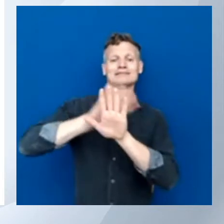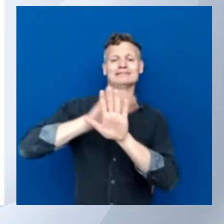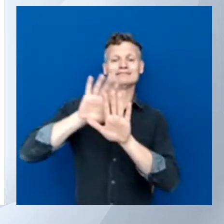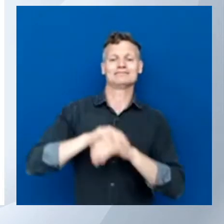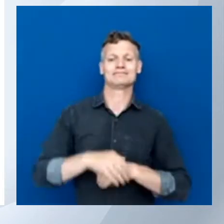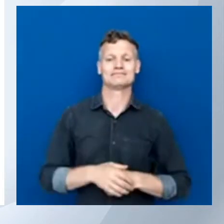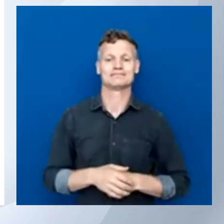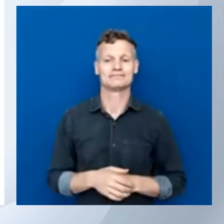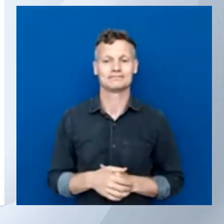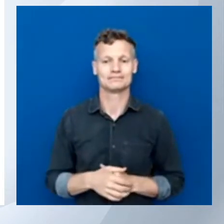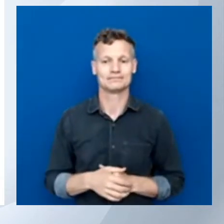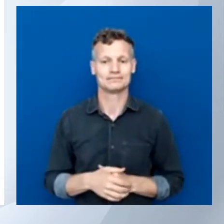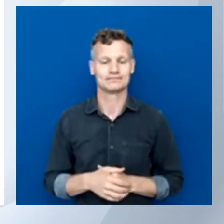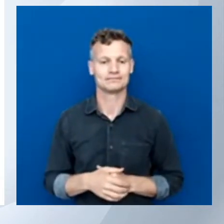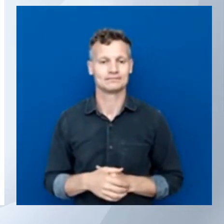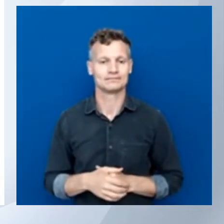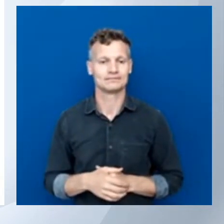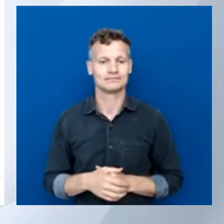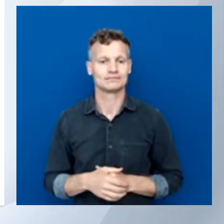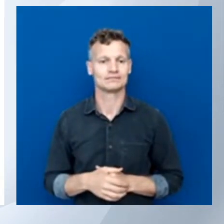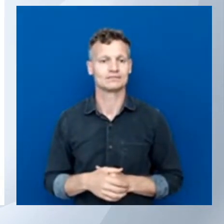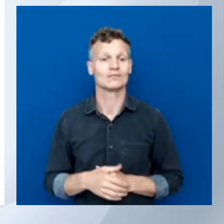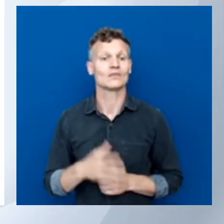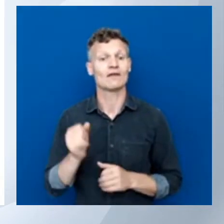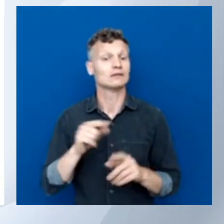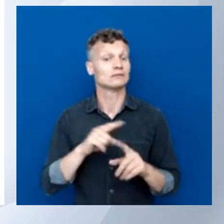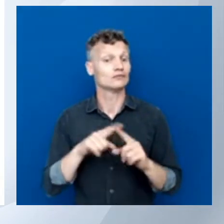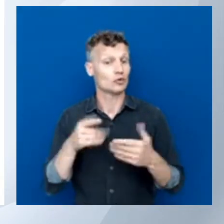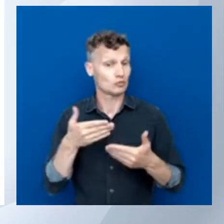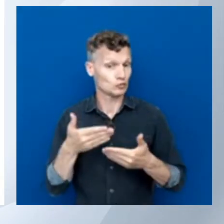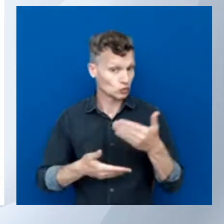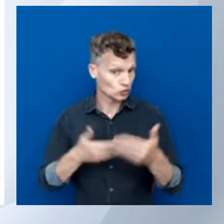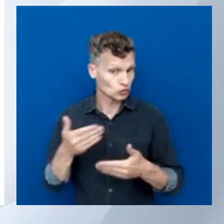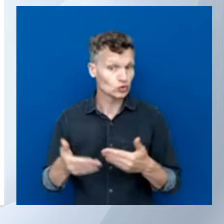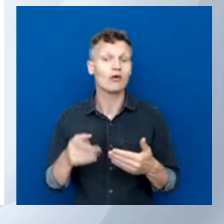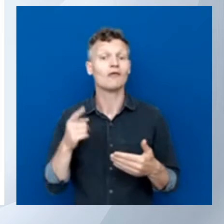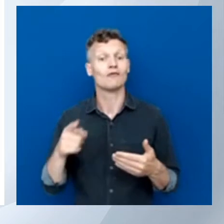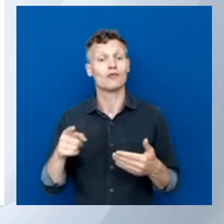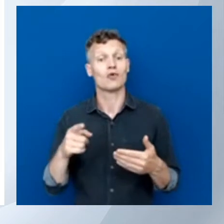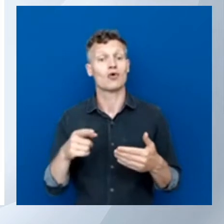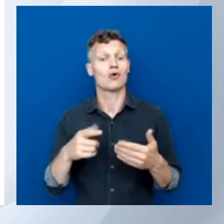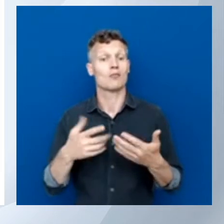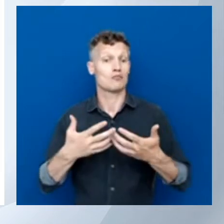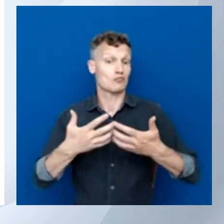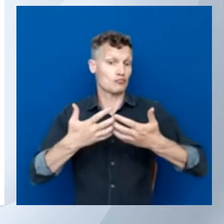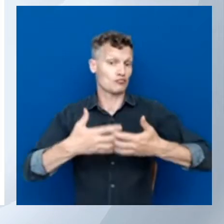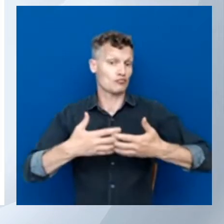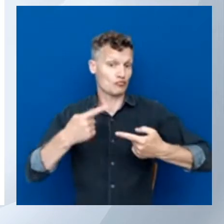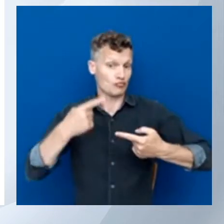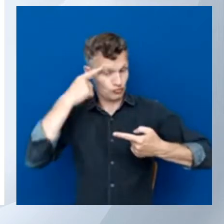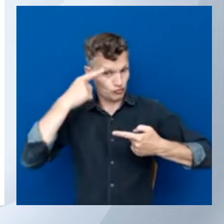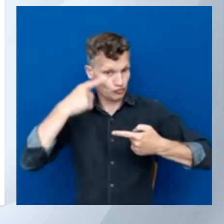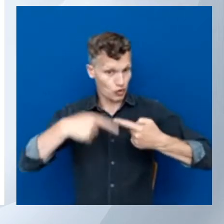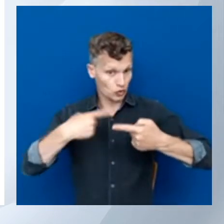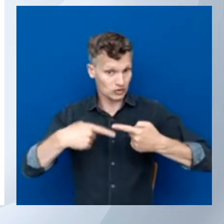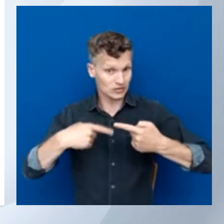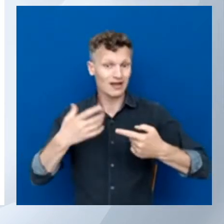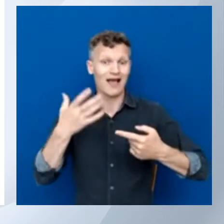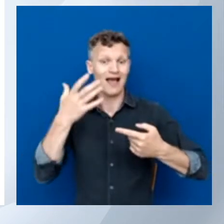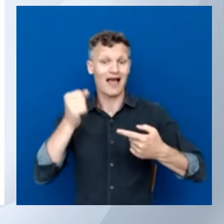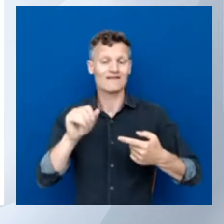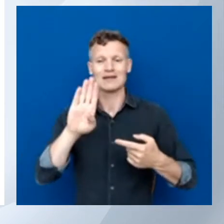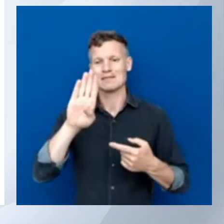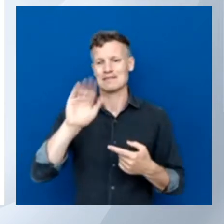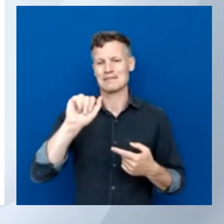external procedures. And for preprocessing, it uses a bag of words encoder and logistic regression for